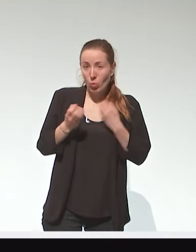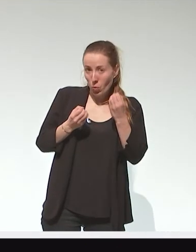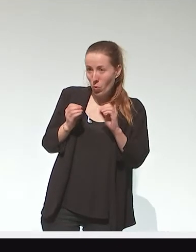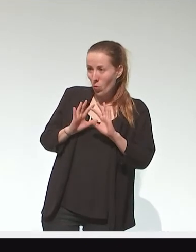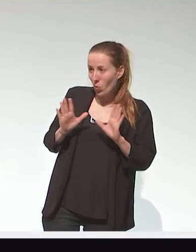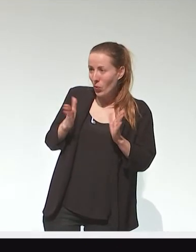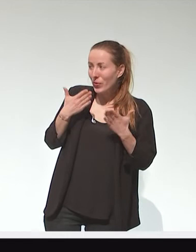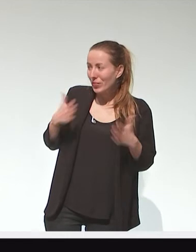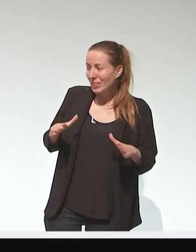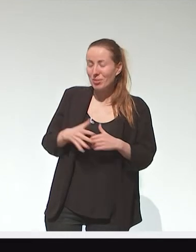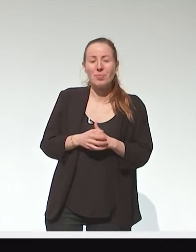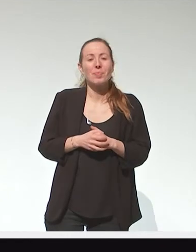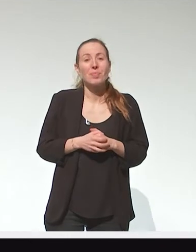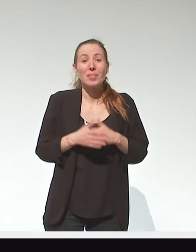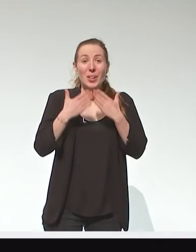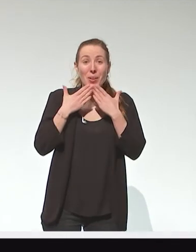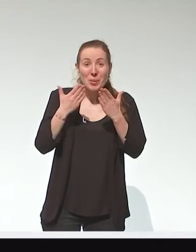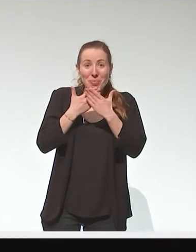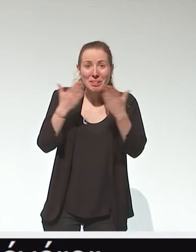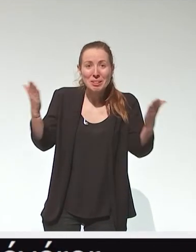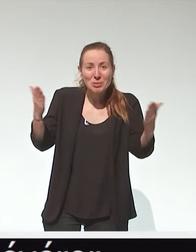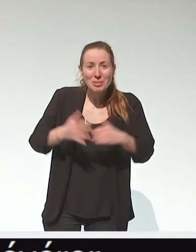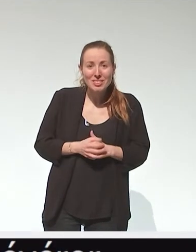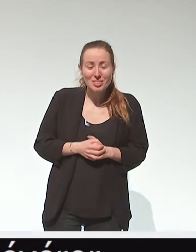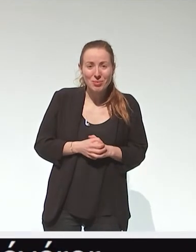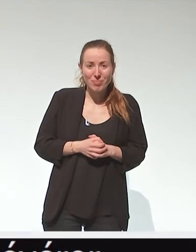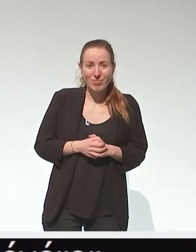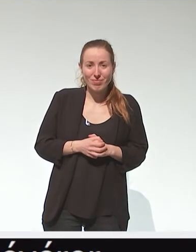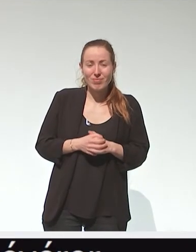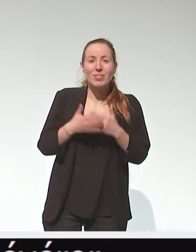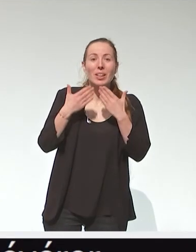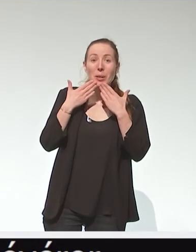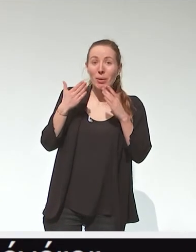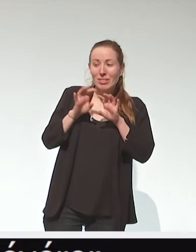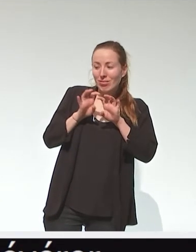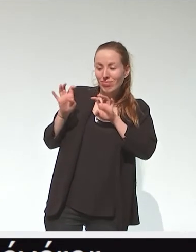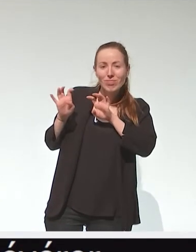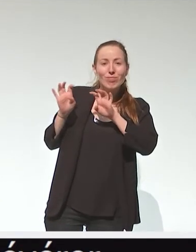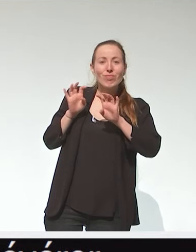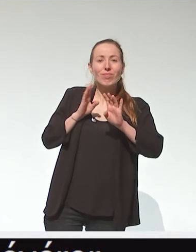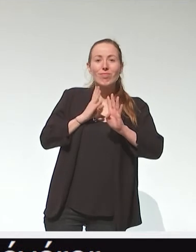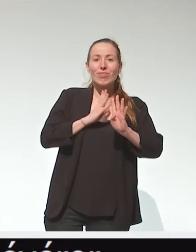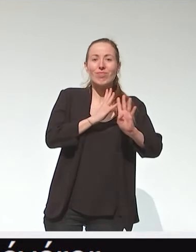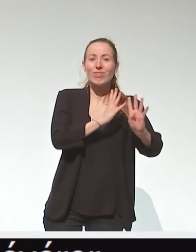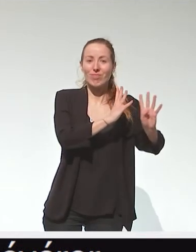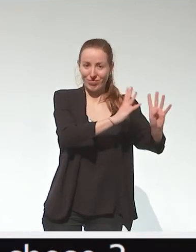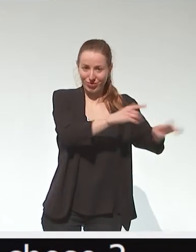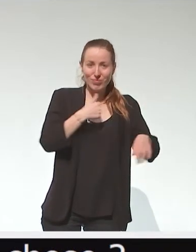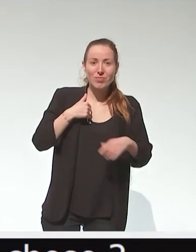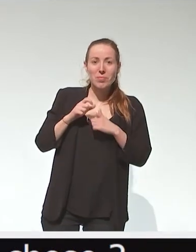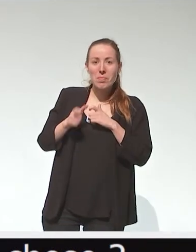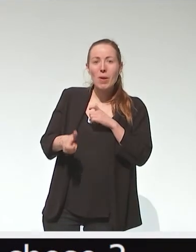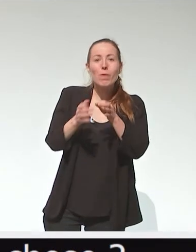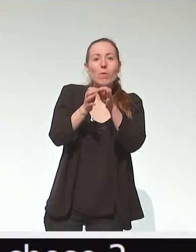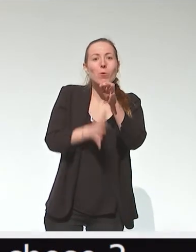point, or shall I thank our speakers on the rostrum? Okay, well, thanks very much to everybody on the panel. We're now going to leave